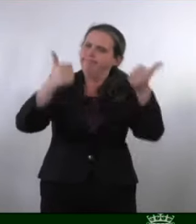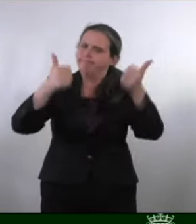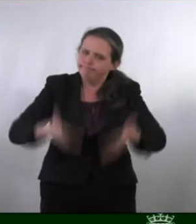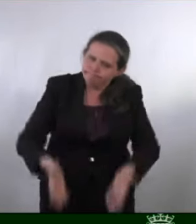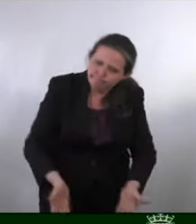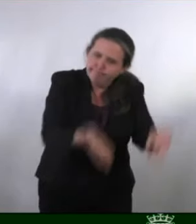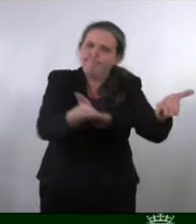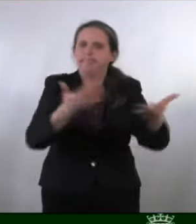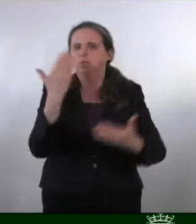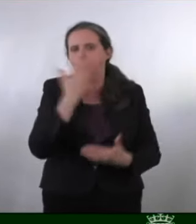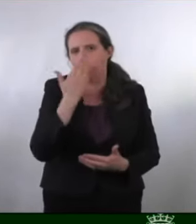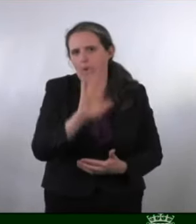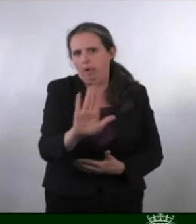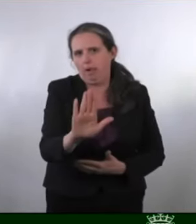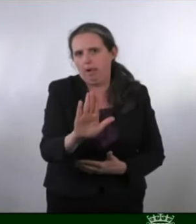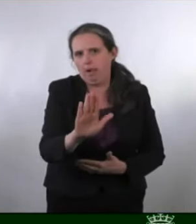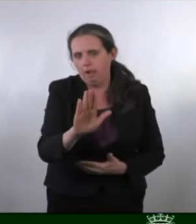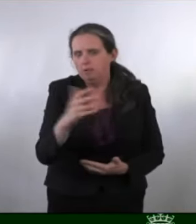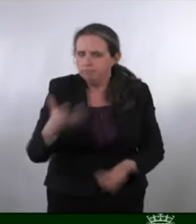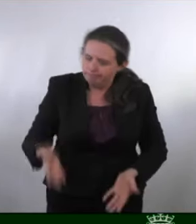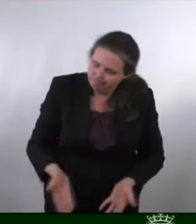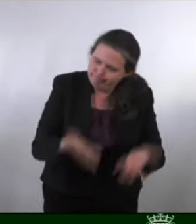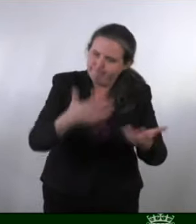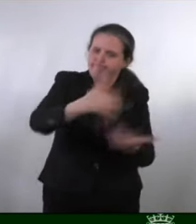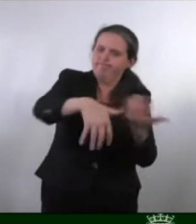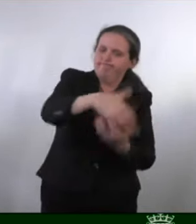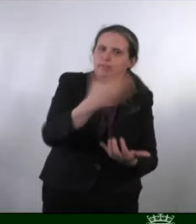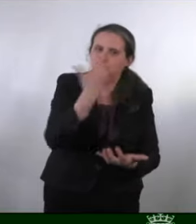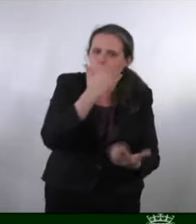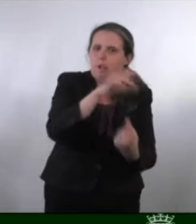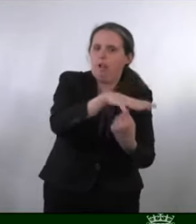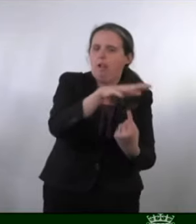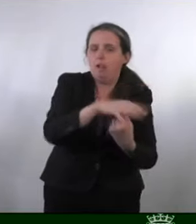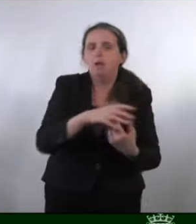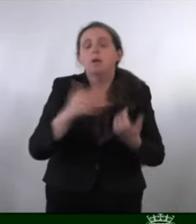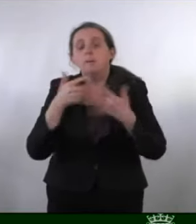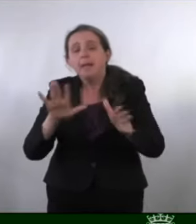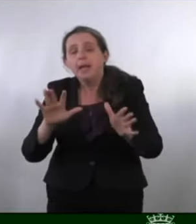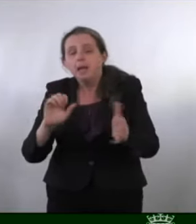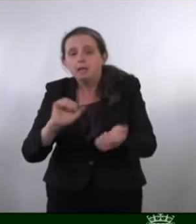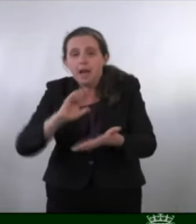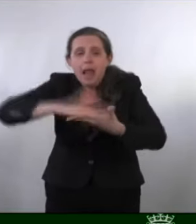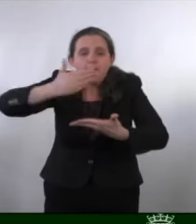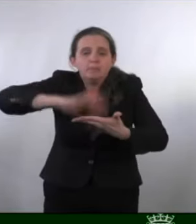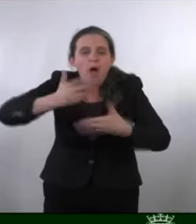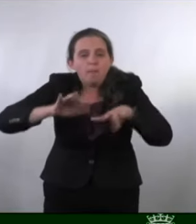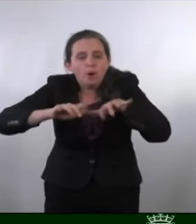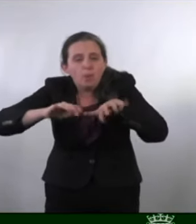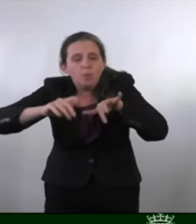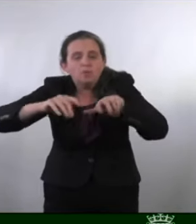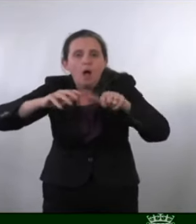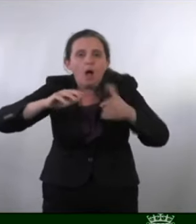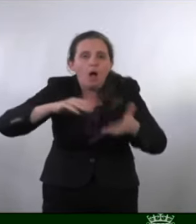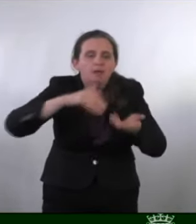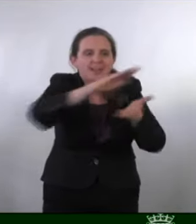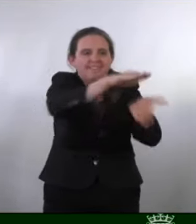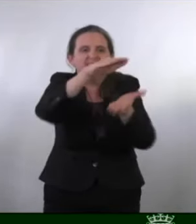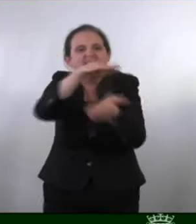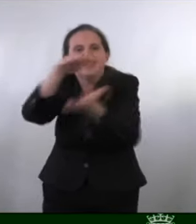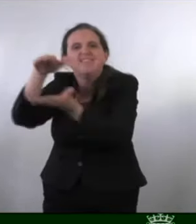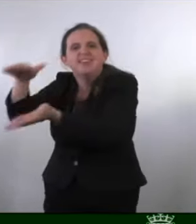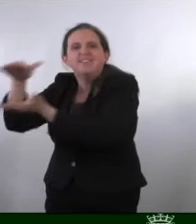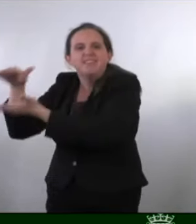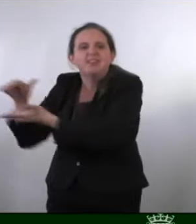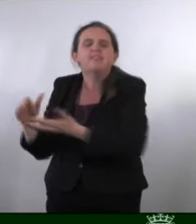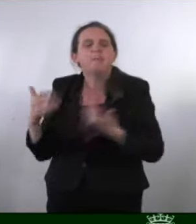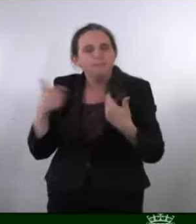of laptops to help pupils learn remotely throughout the summer, and we continue to support catch up and